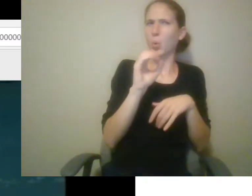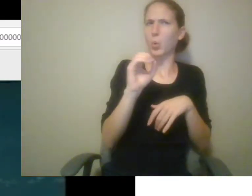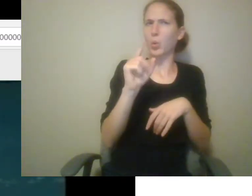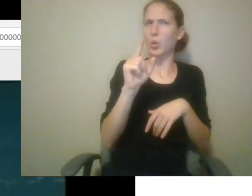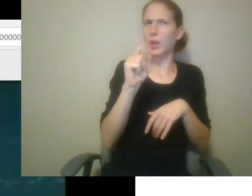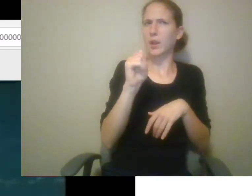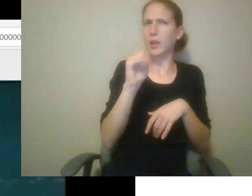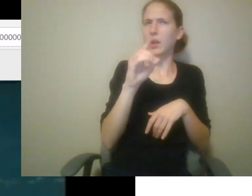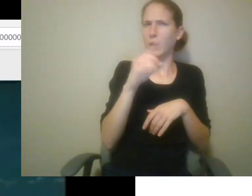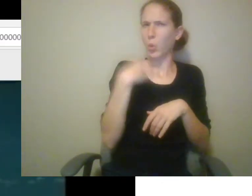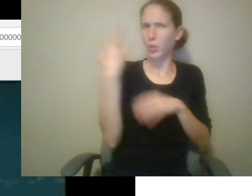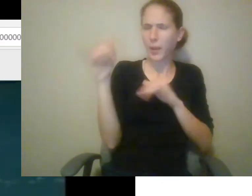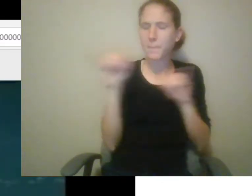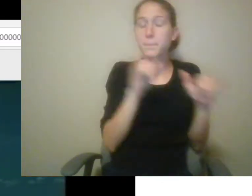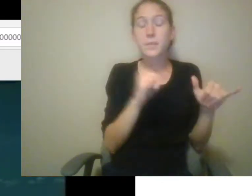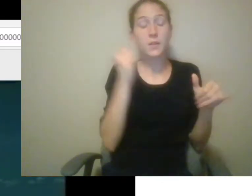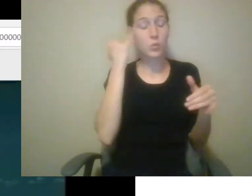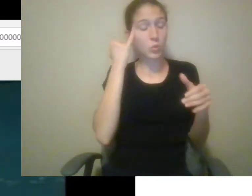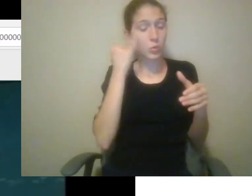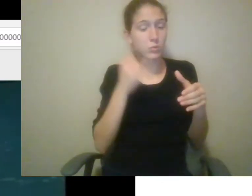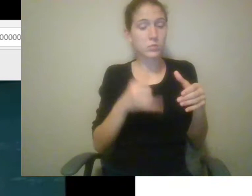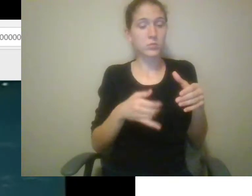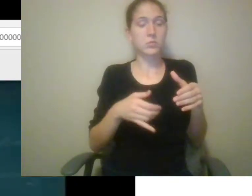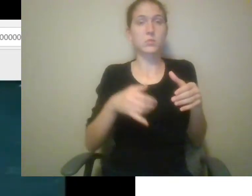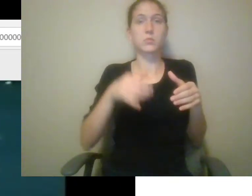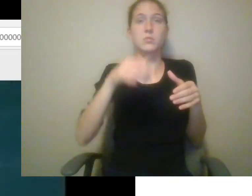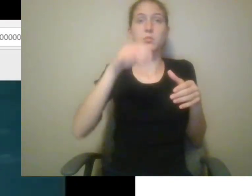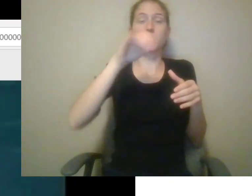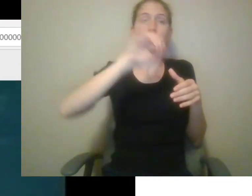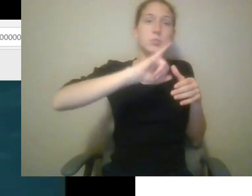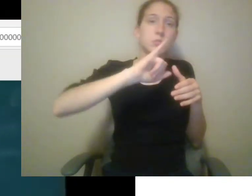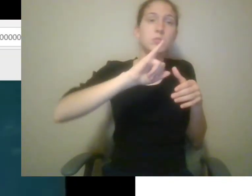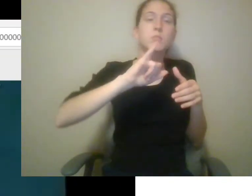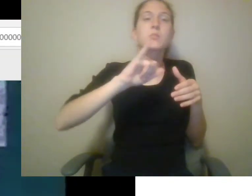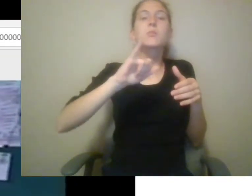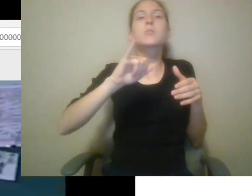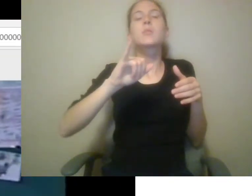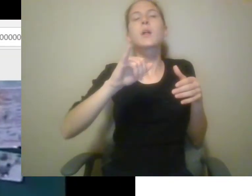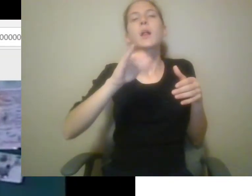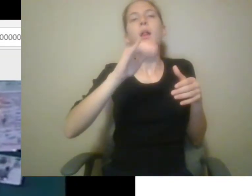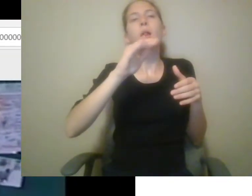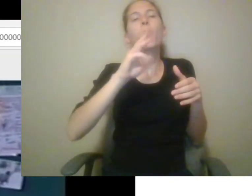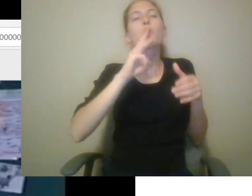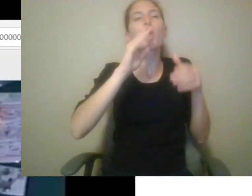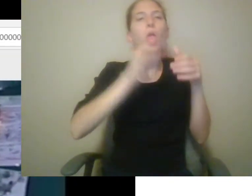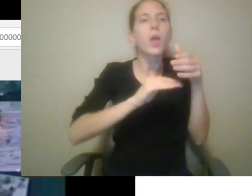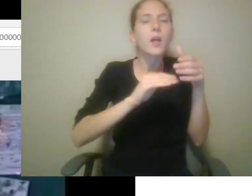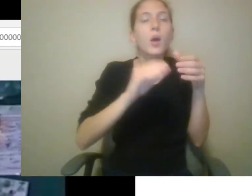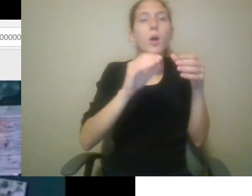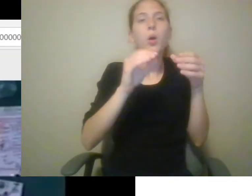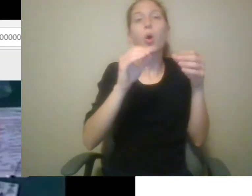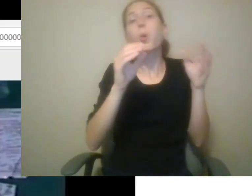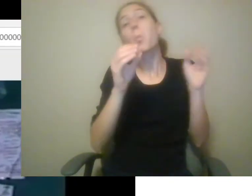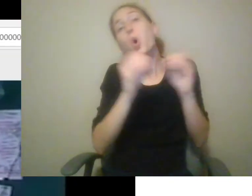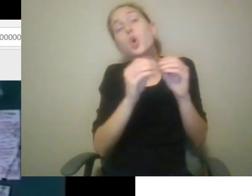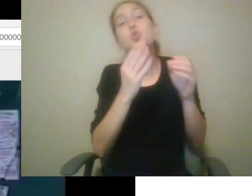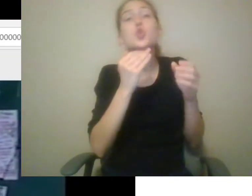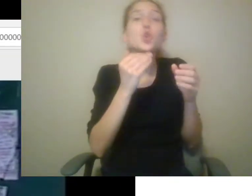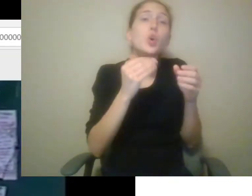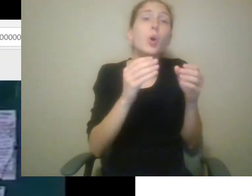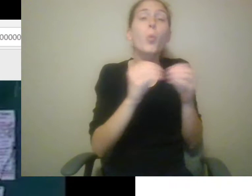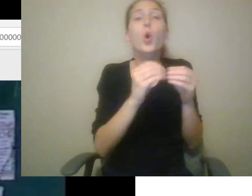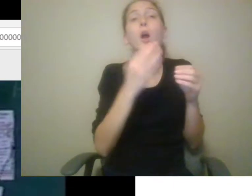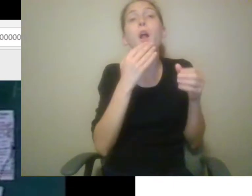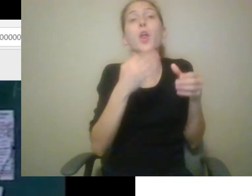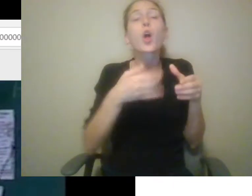flavor, more sugar than it was supposed to. All right? Take a look at our beaker of water here.